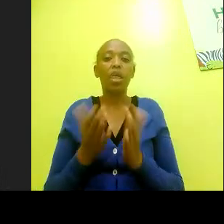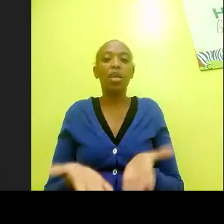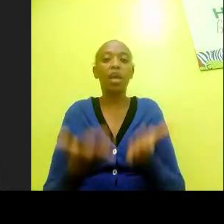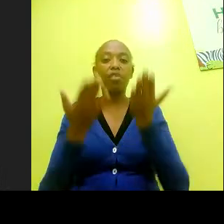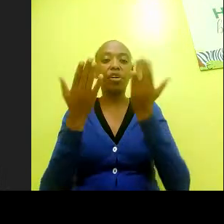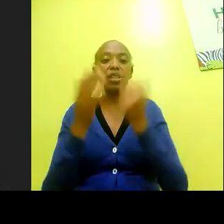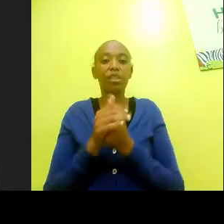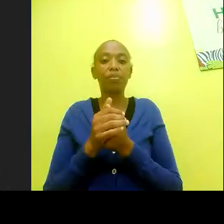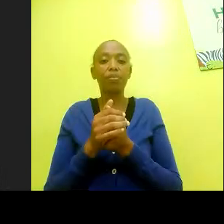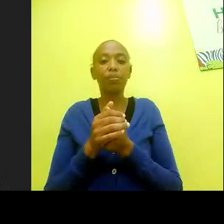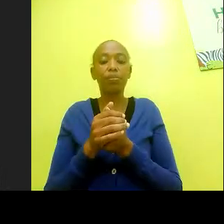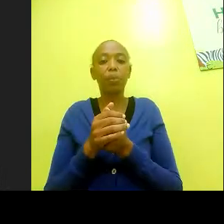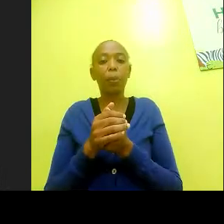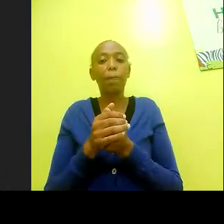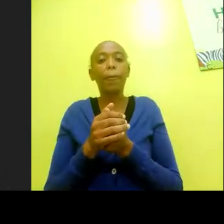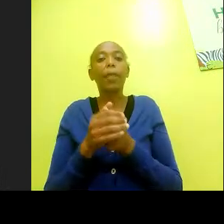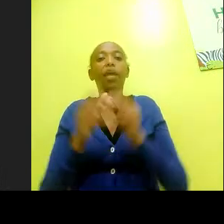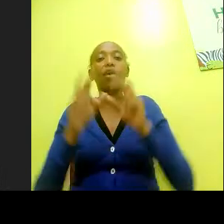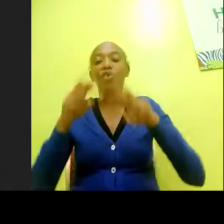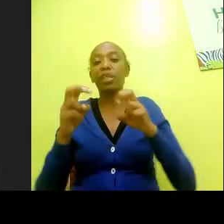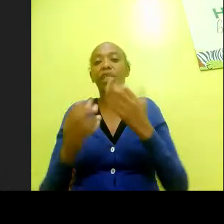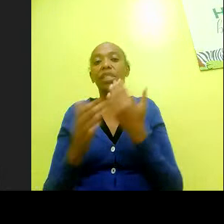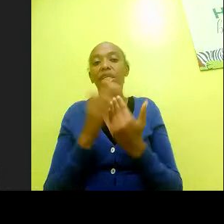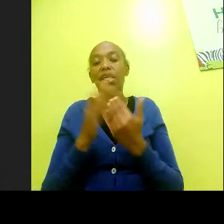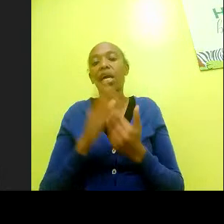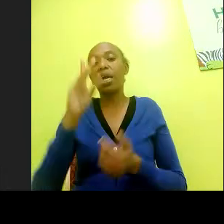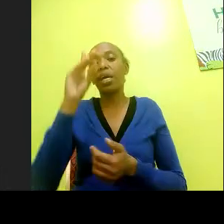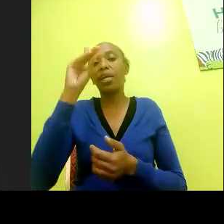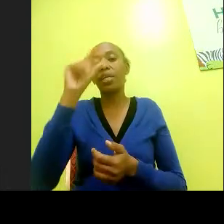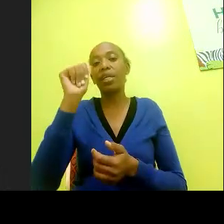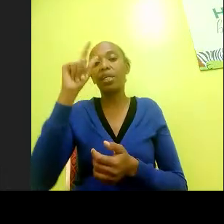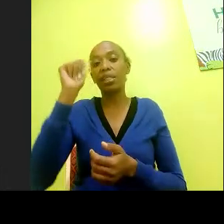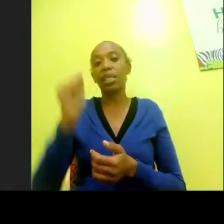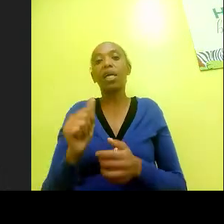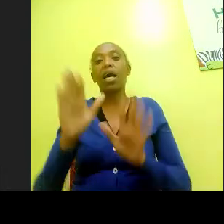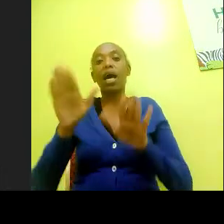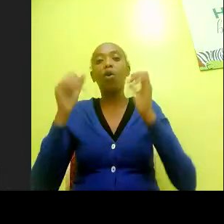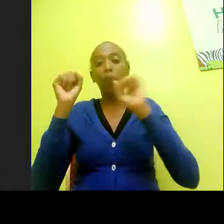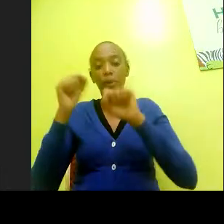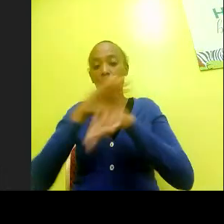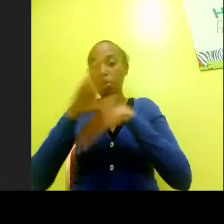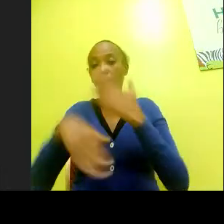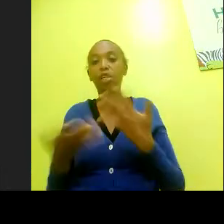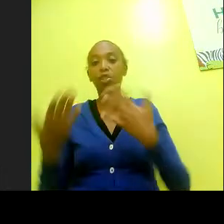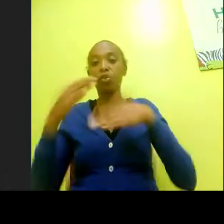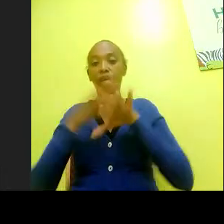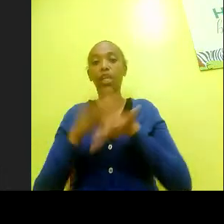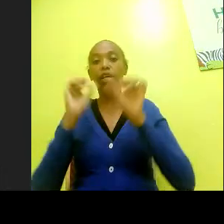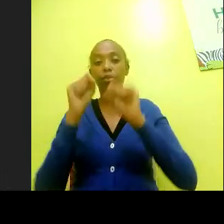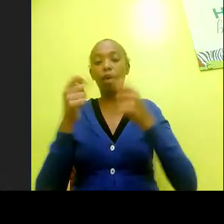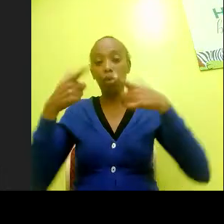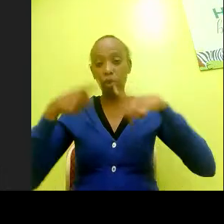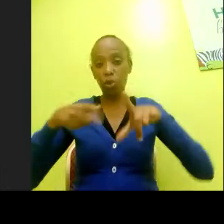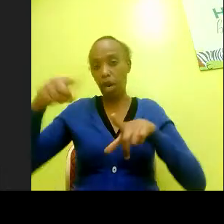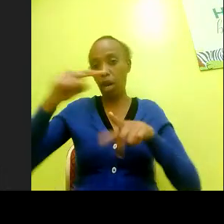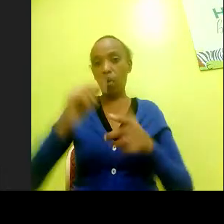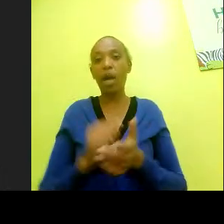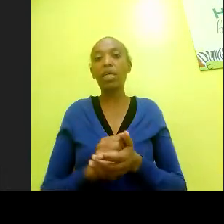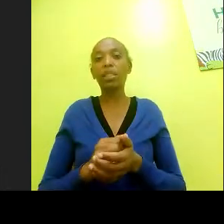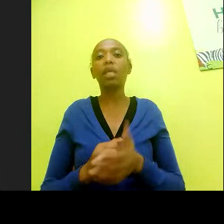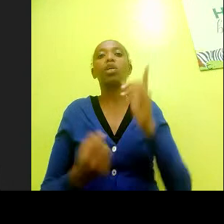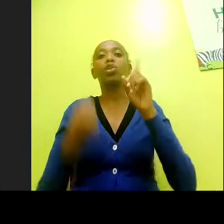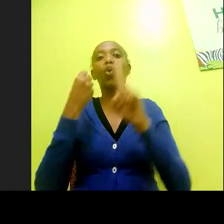care economy and research and data. How can all this come together to be able to allow us to